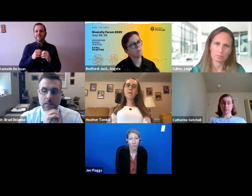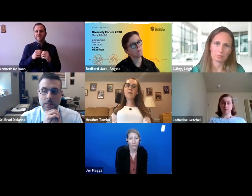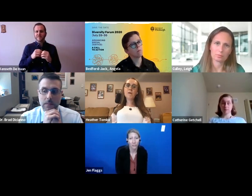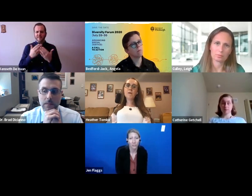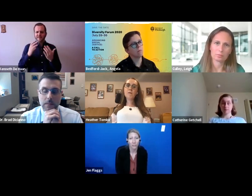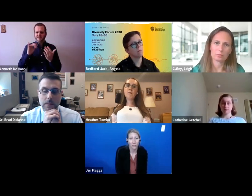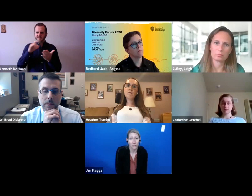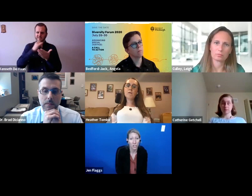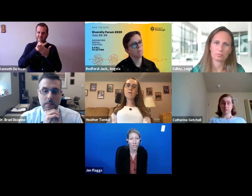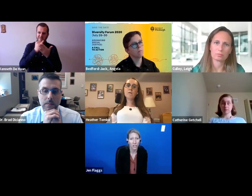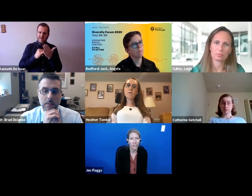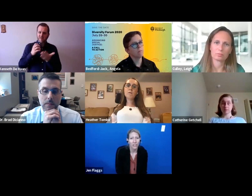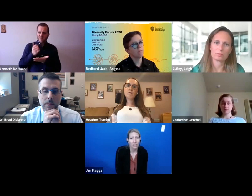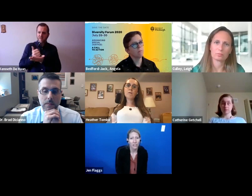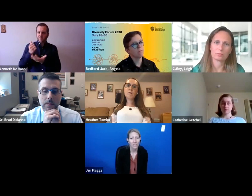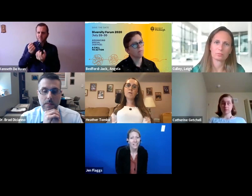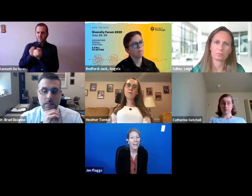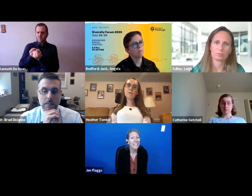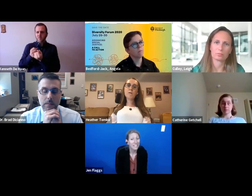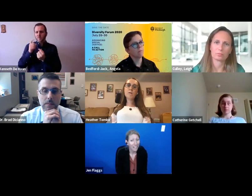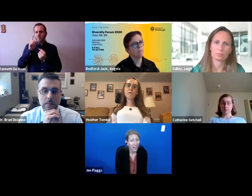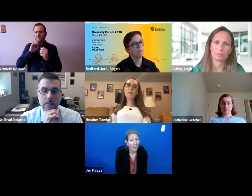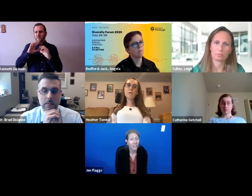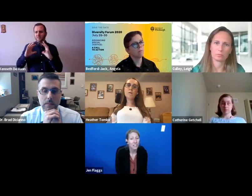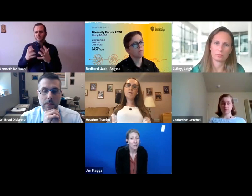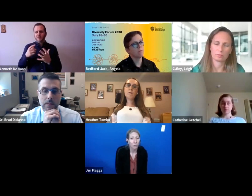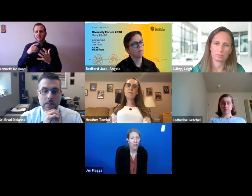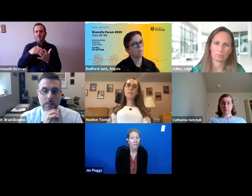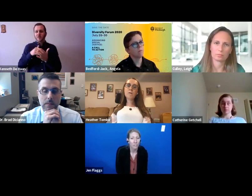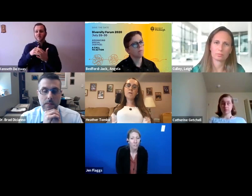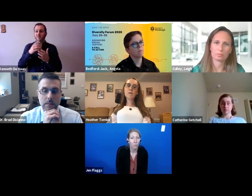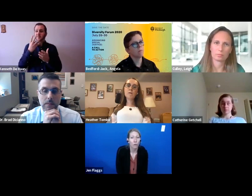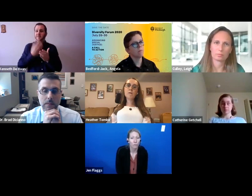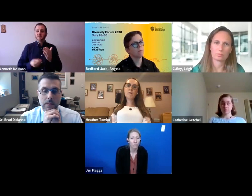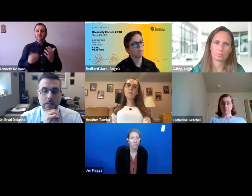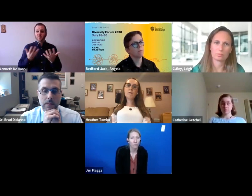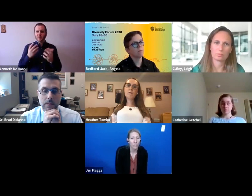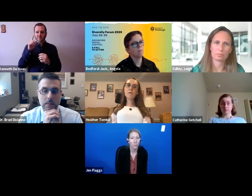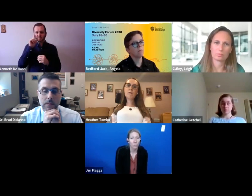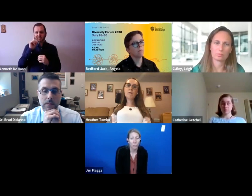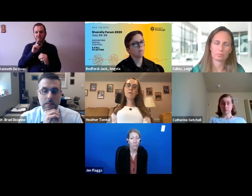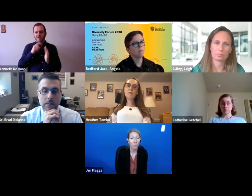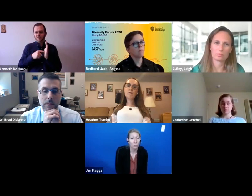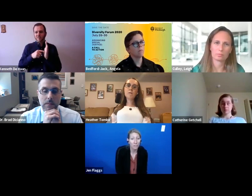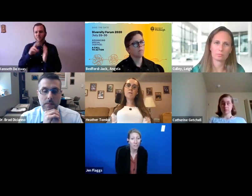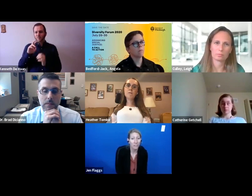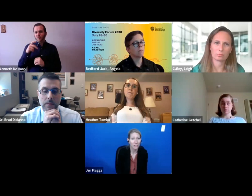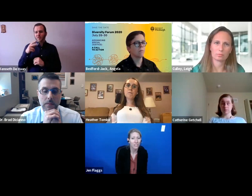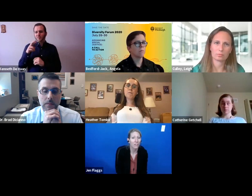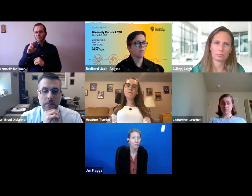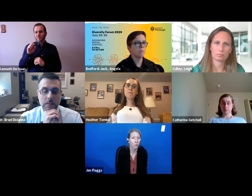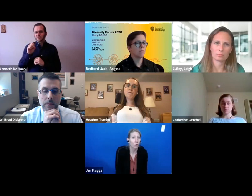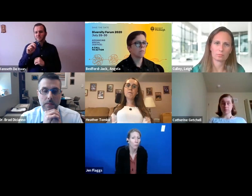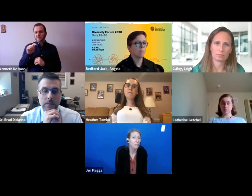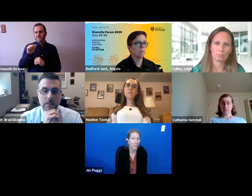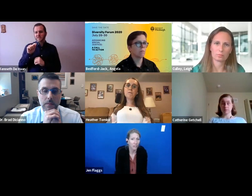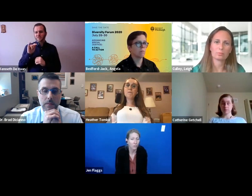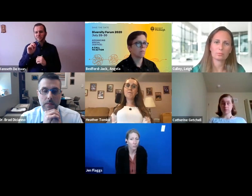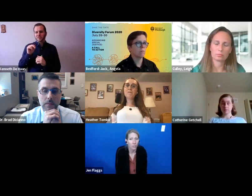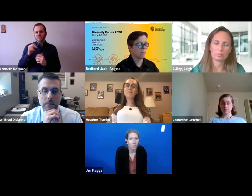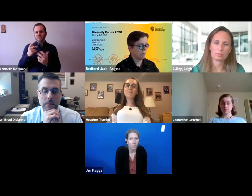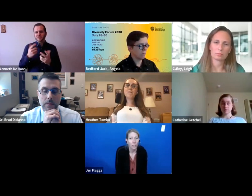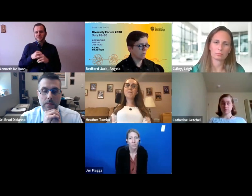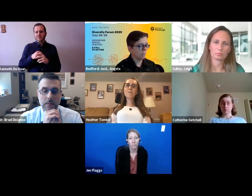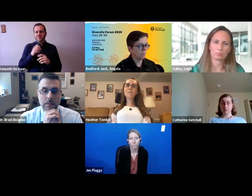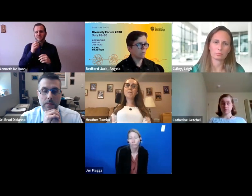being made and initiated, things like that design is helpful to have that support from the deaf community. And what's missing is a deaf representative